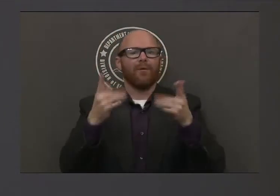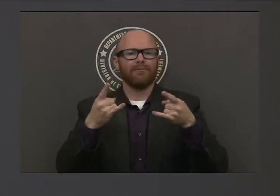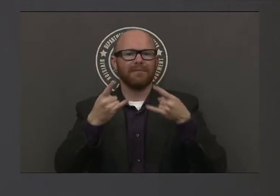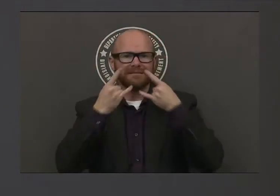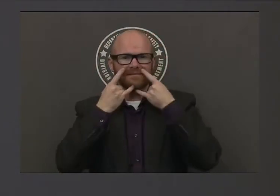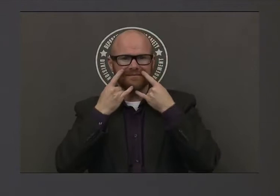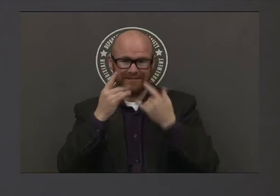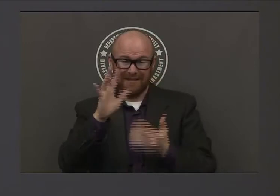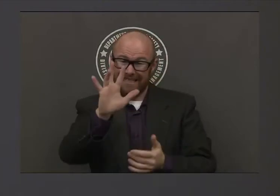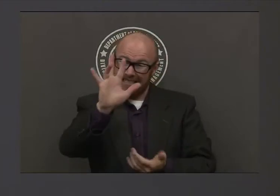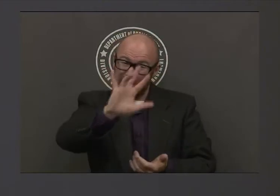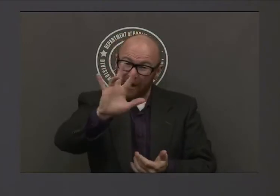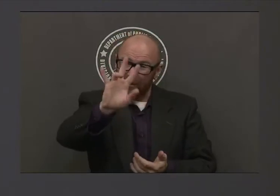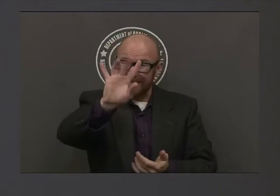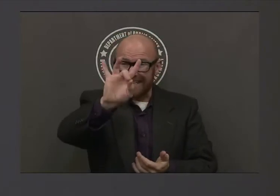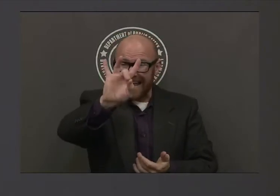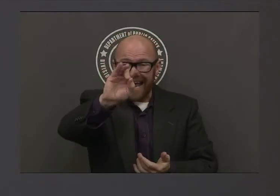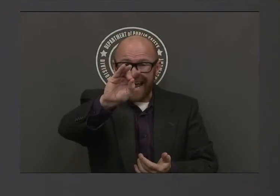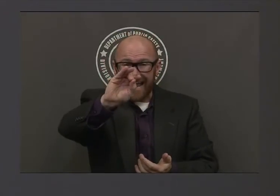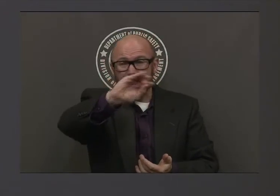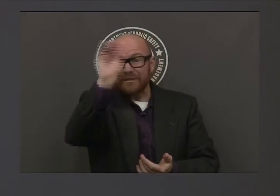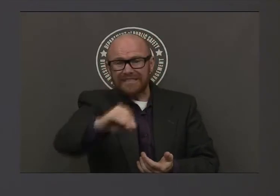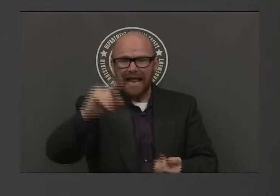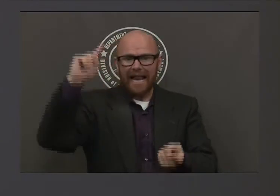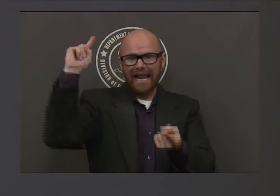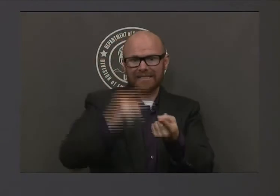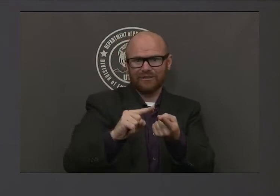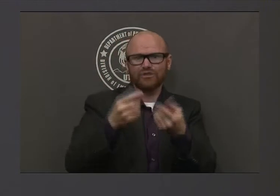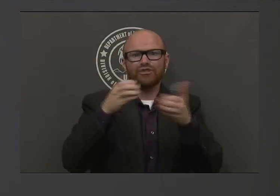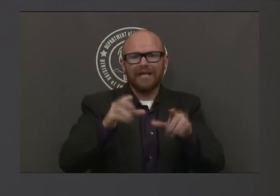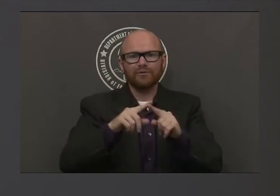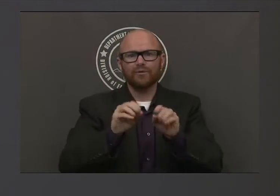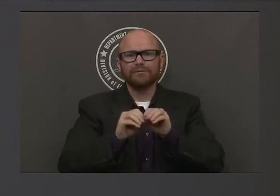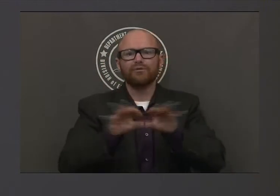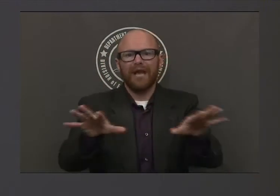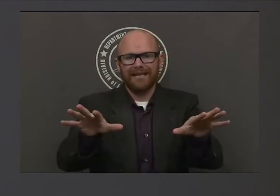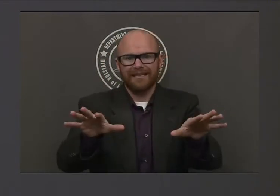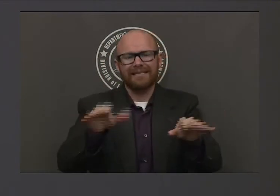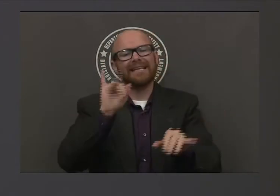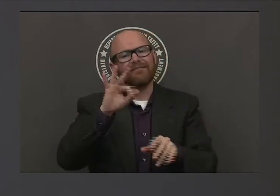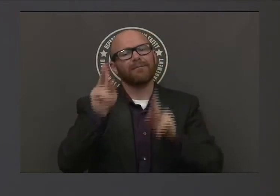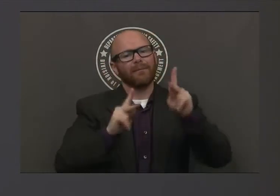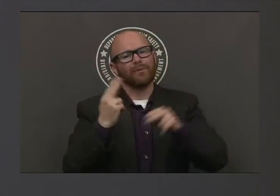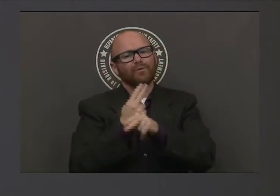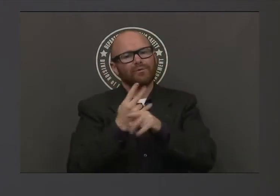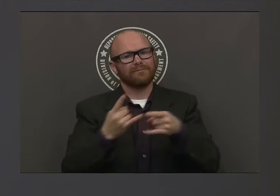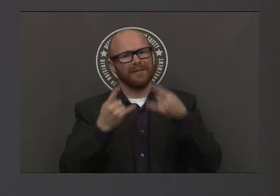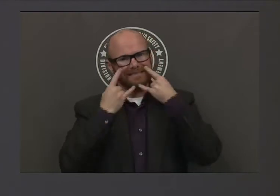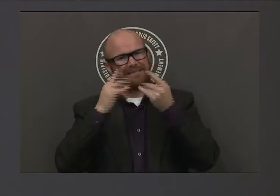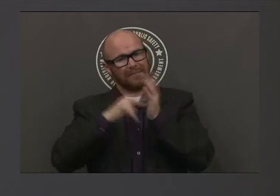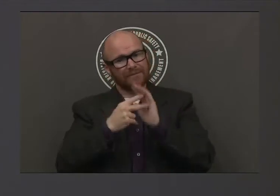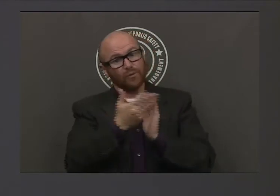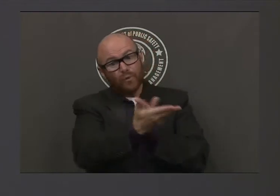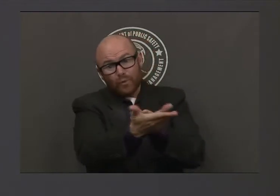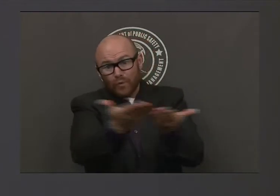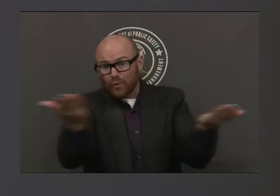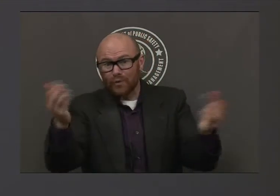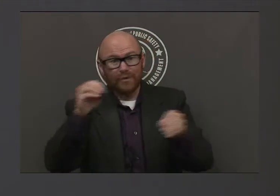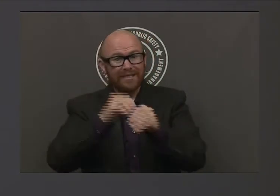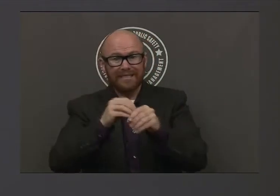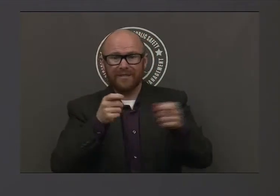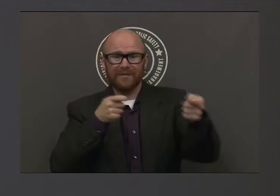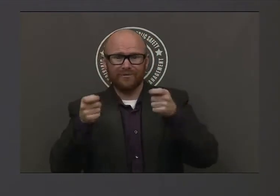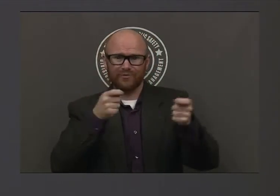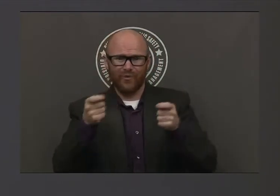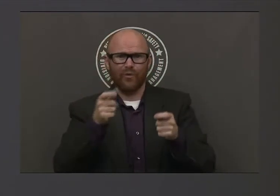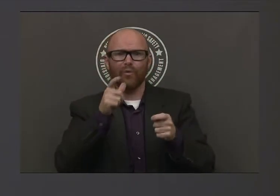by over 70 to 80%. Those are things we can do. We can control our own destiny, and we can control the destiny of